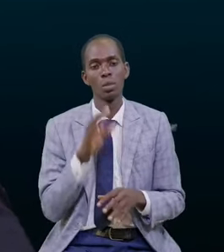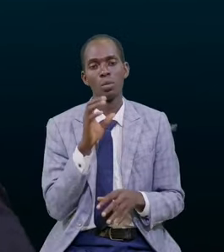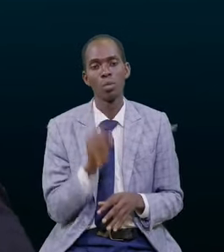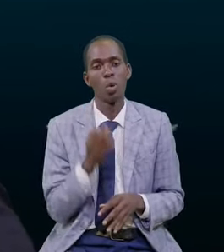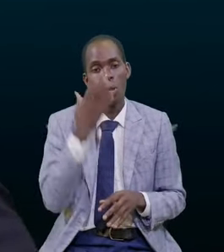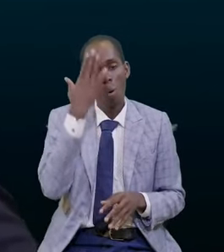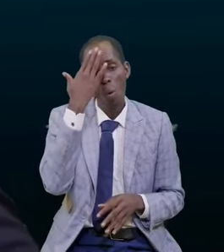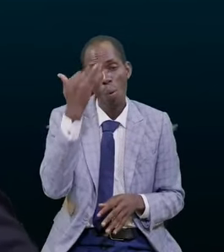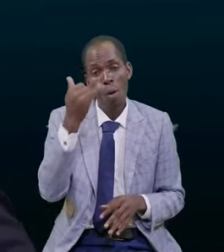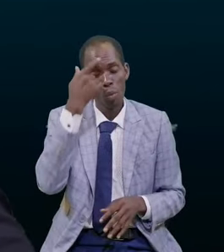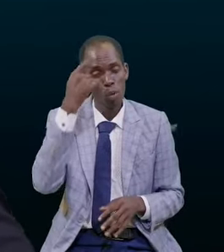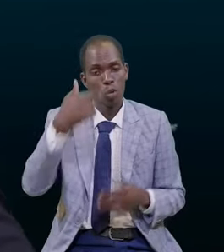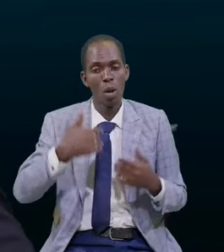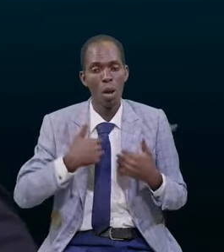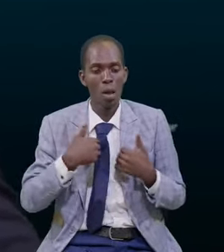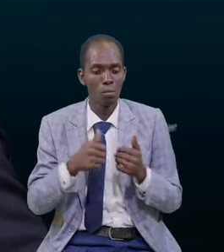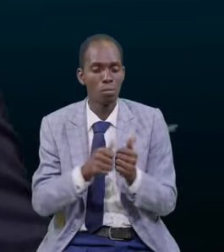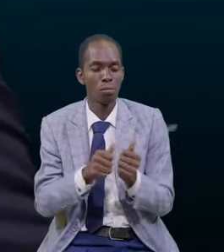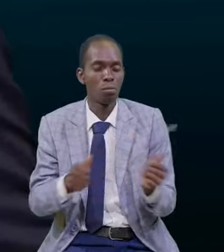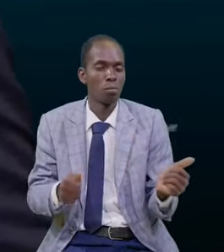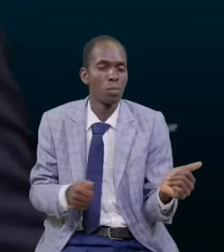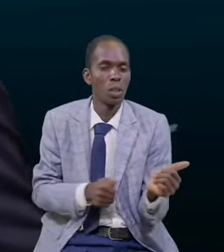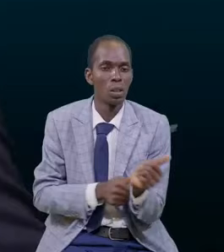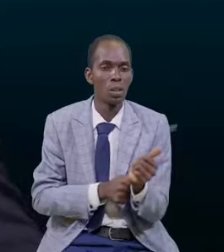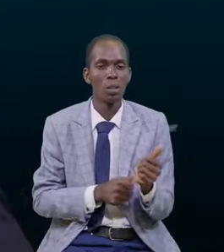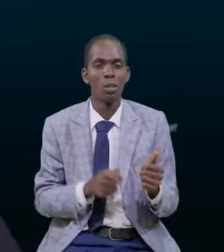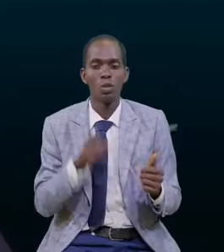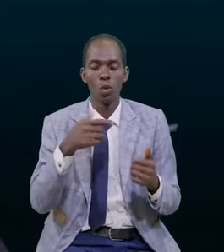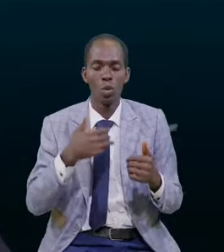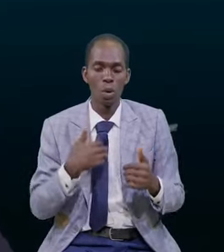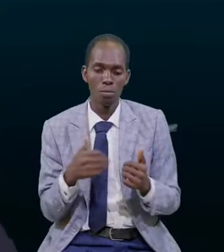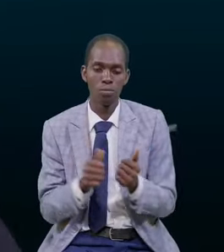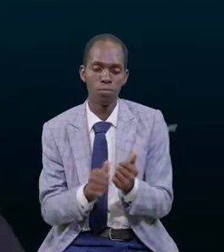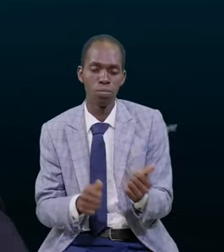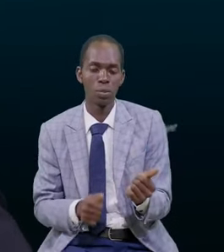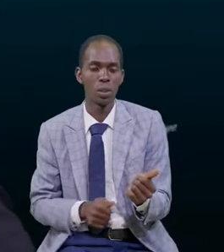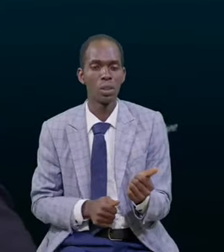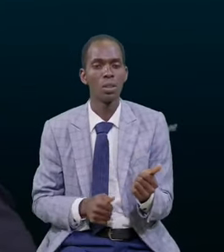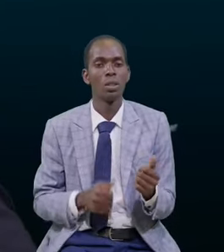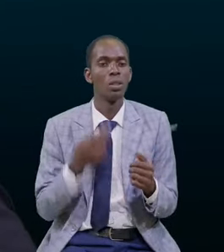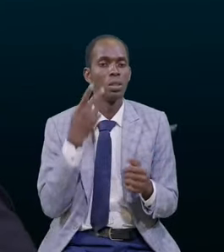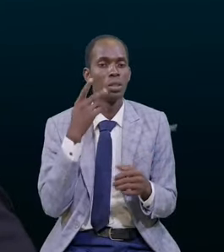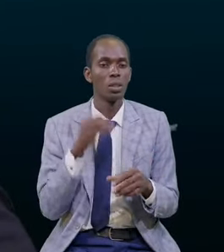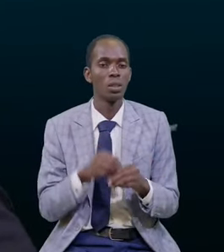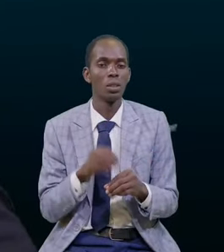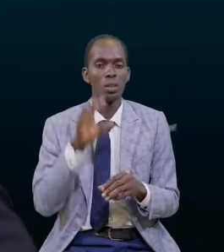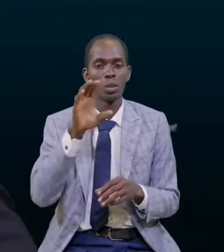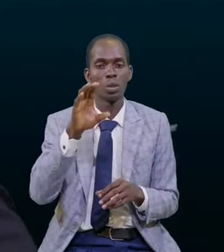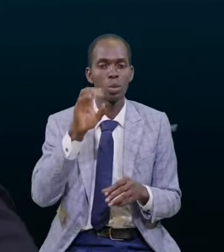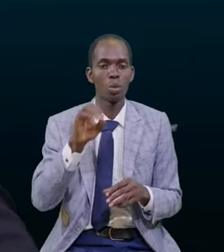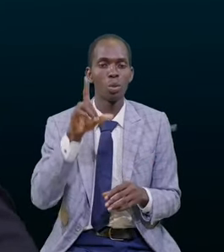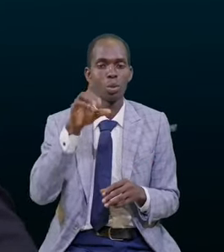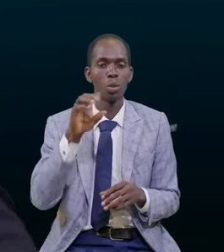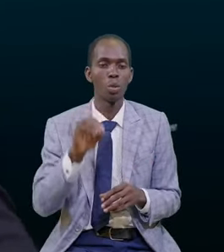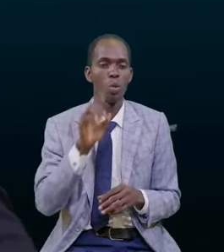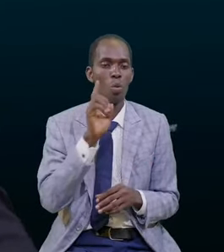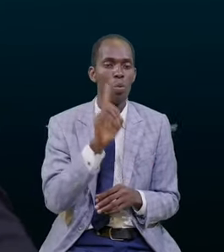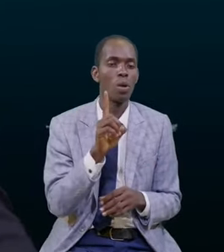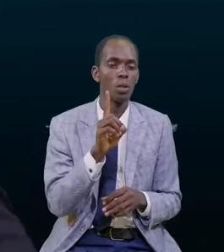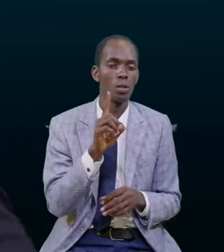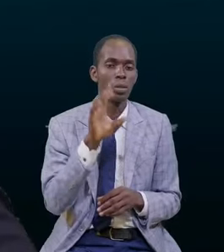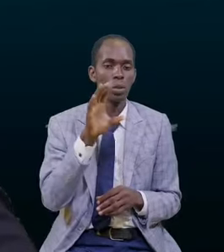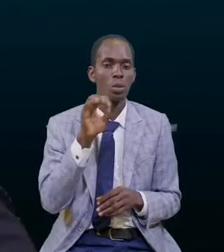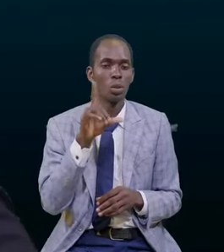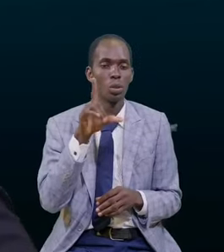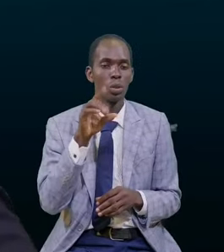following from continuing in my word look at Colossians chapter 1 Colossians chapter 1 and you see all